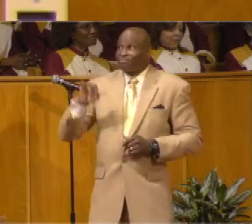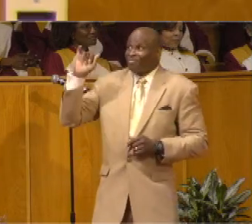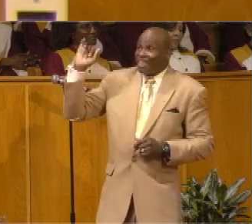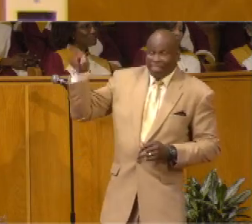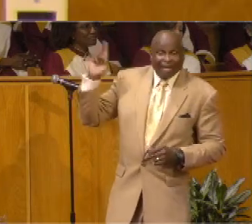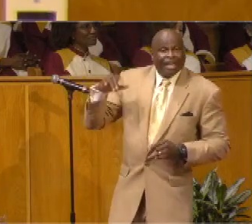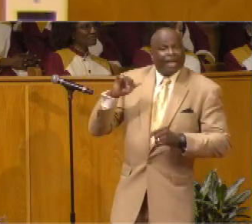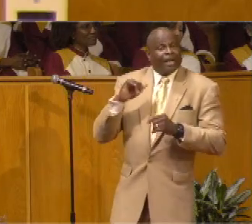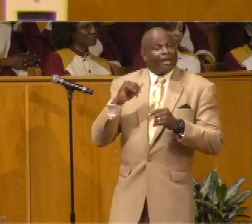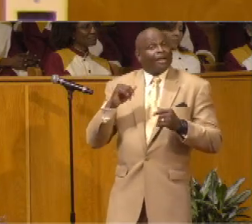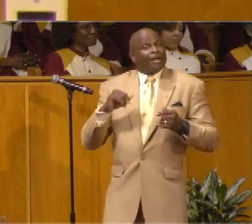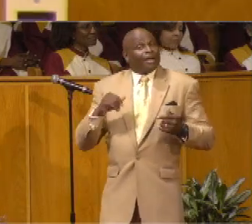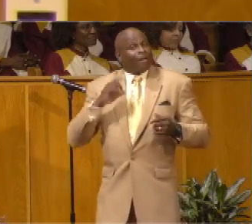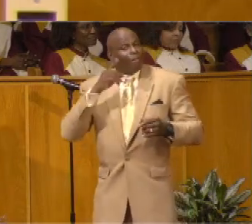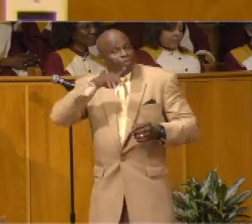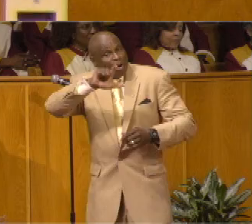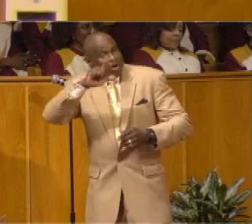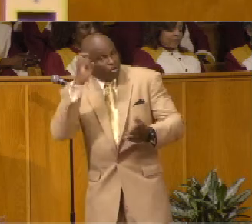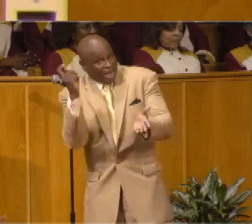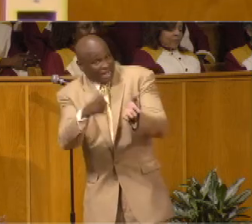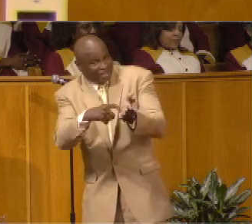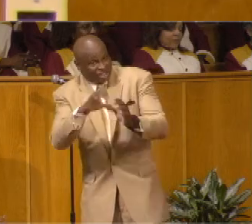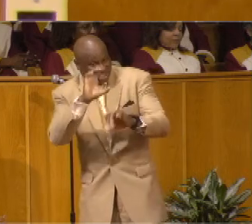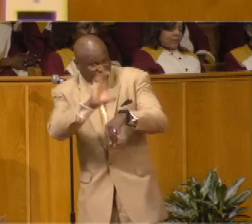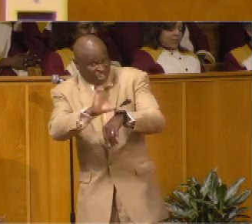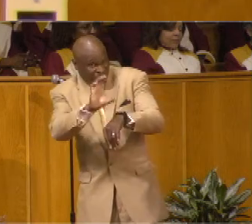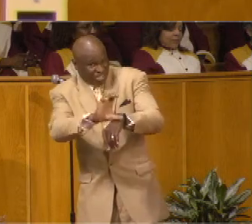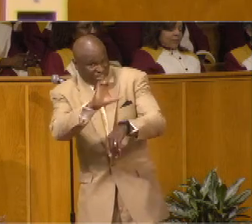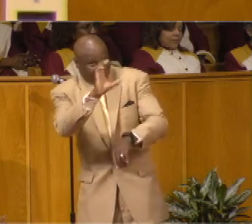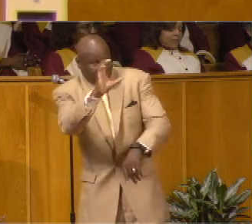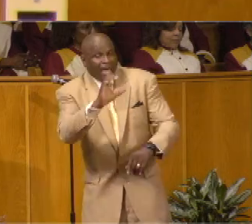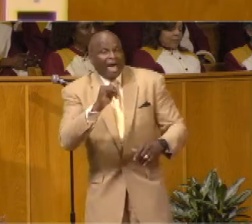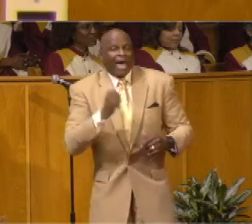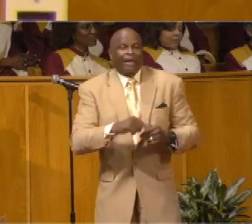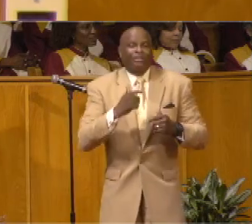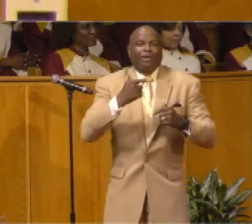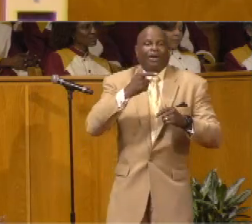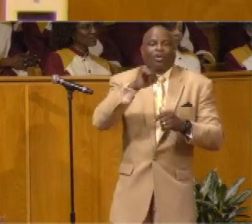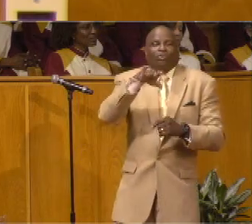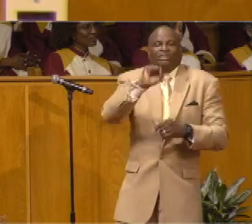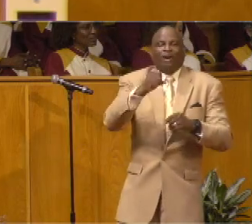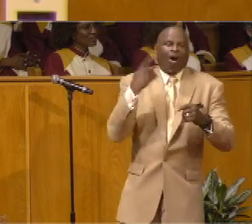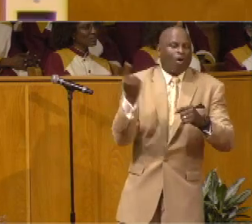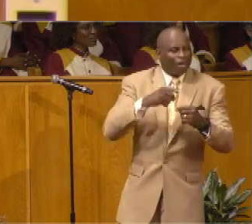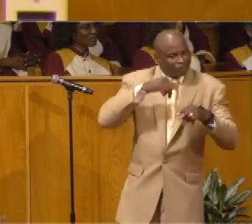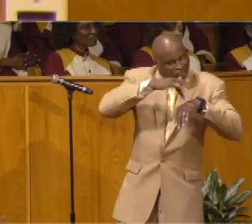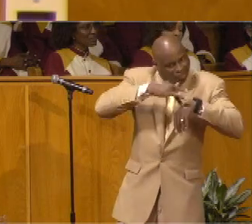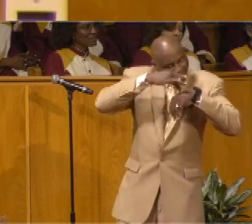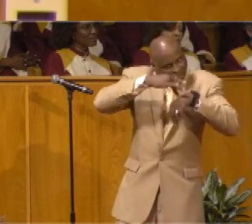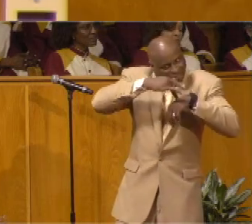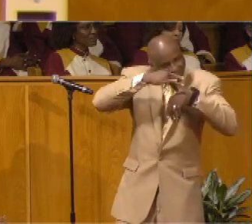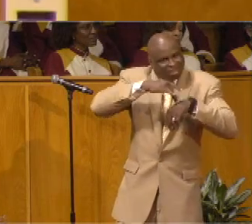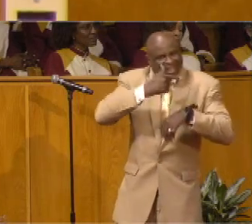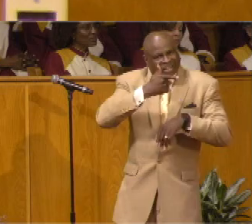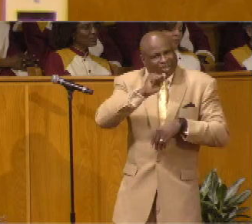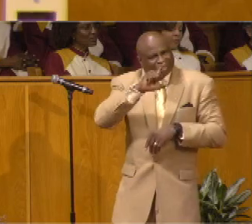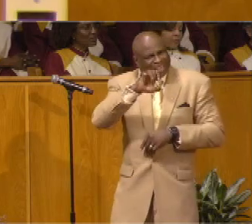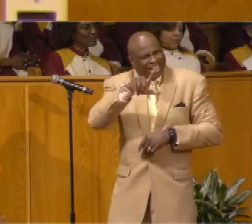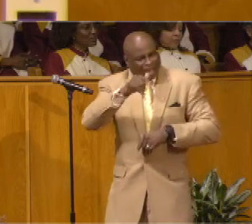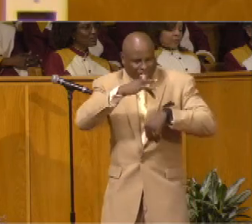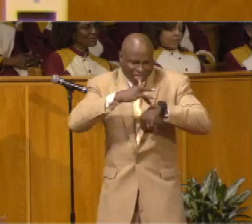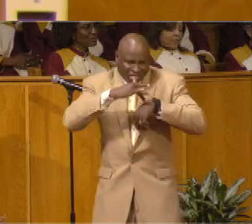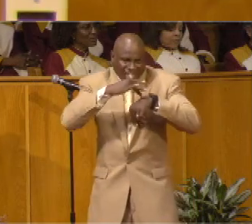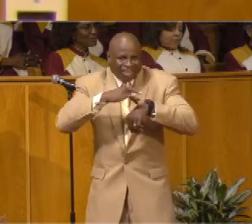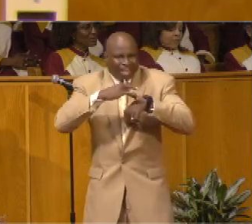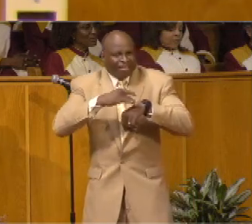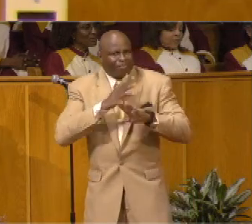Glossolalia, the speaking in tongues. Paul recognizes the church in Corinth has a glossolalia issue. And the issue is